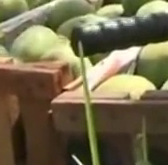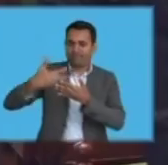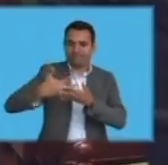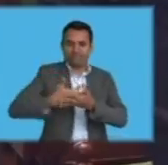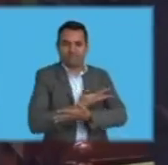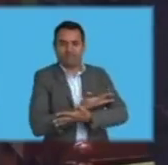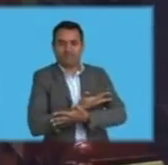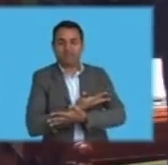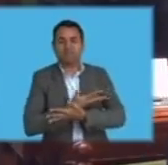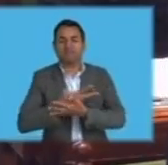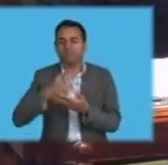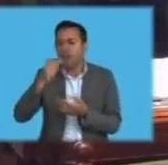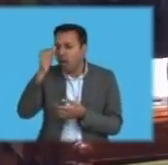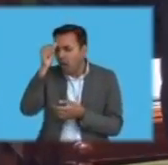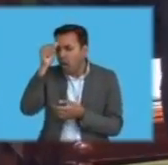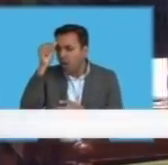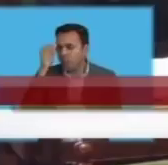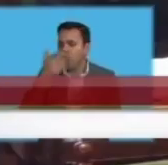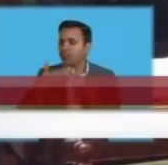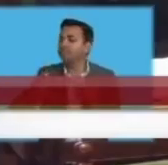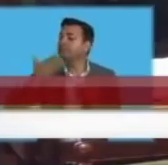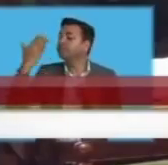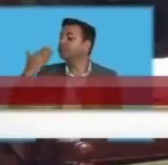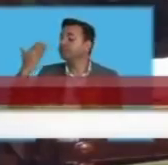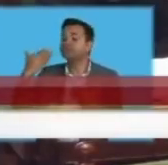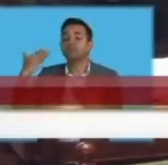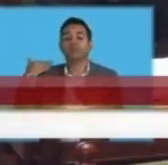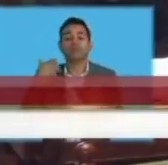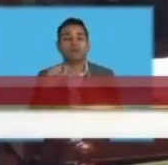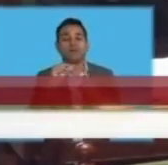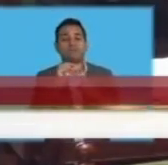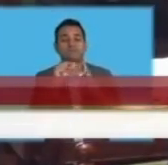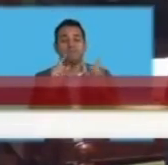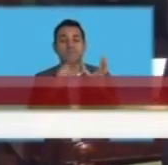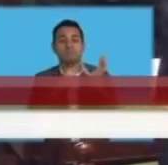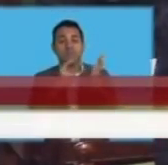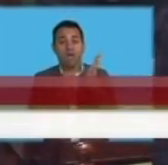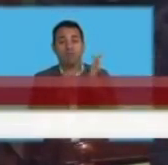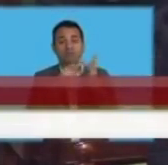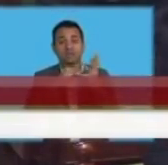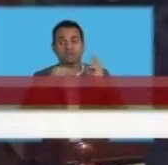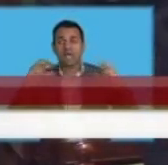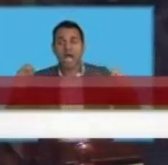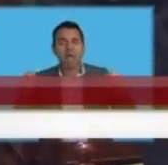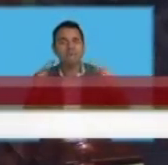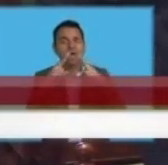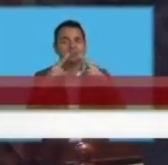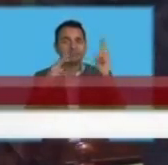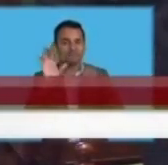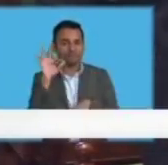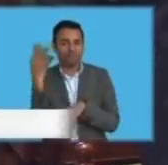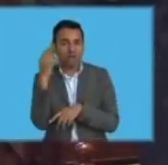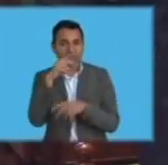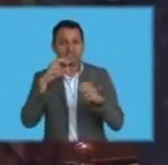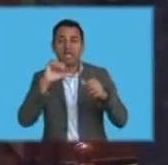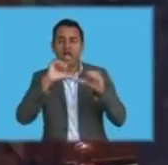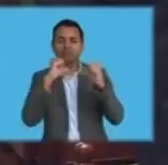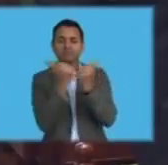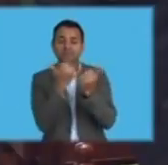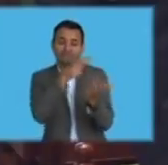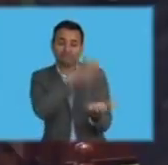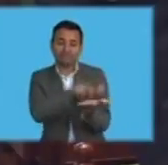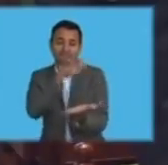sector. The Paris Agreement and the climate change agenda, we